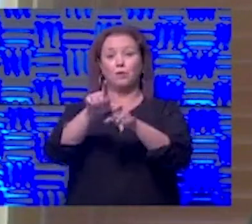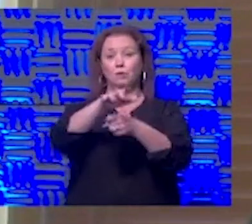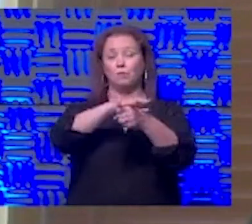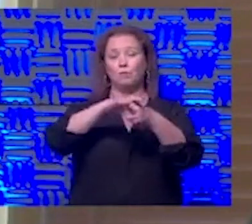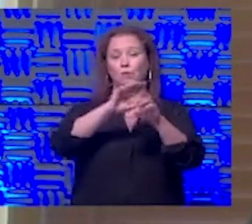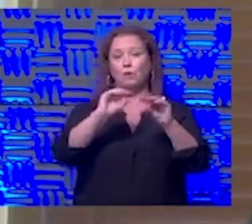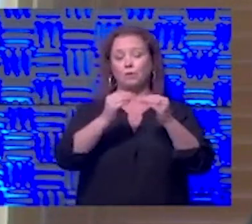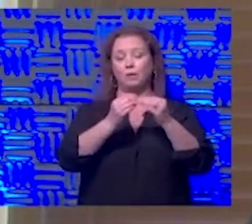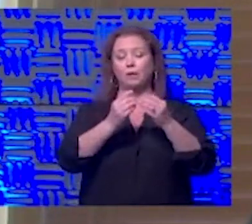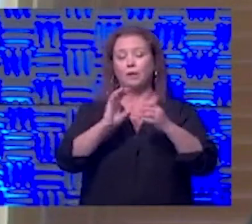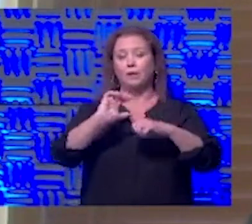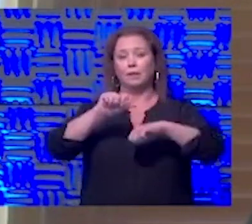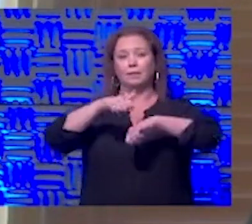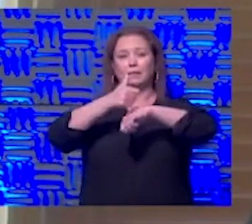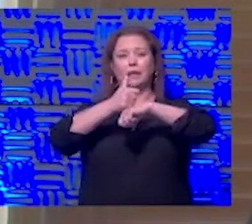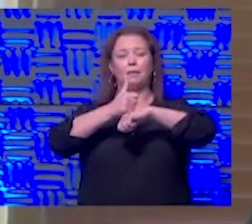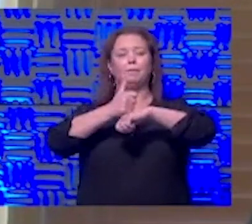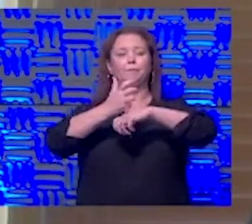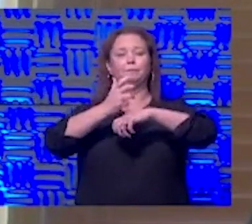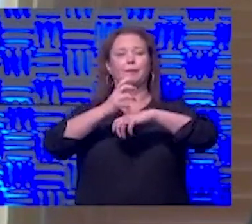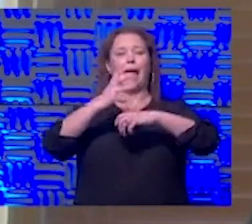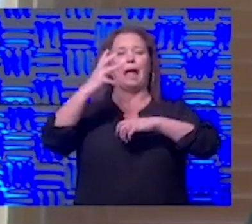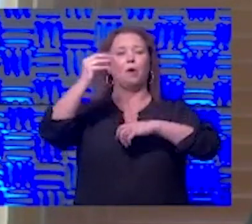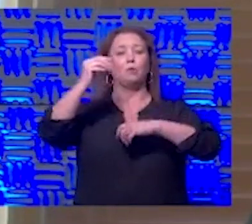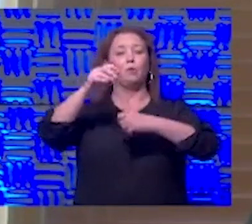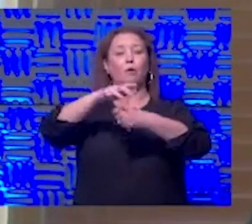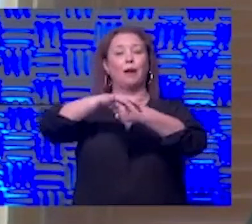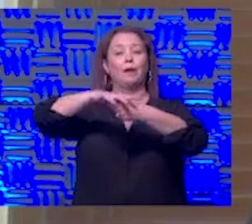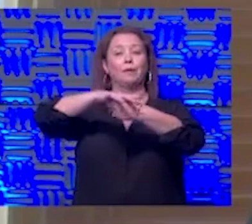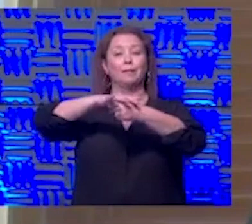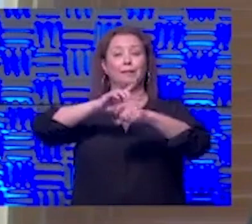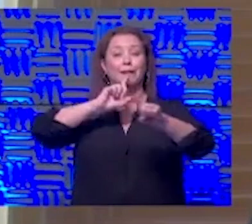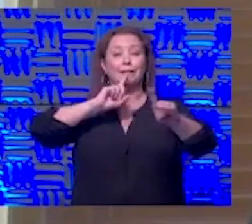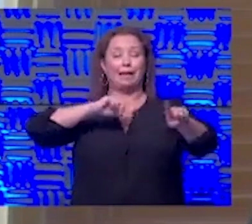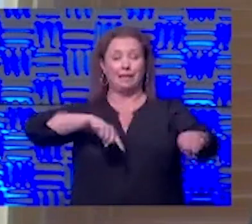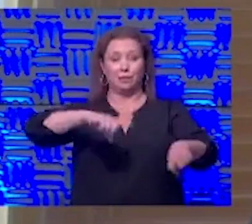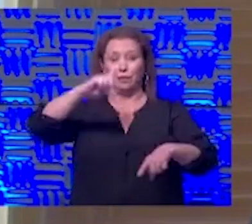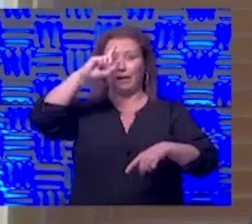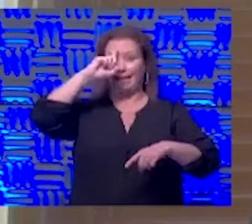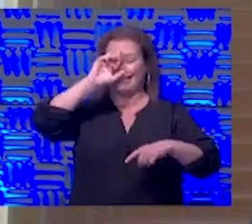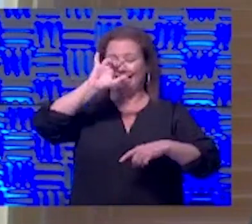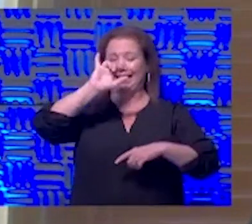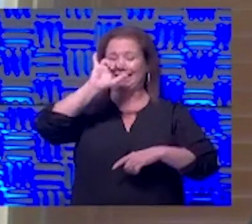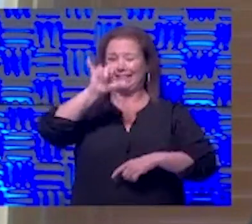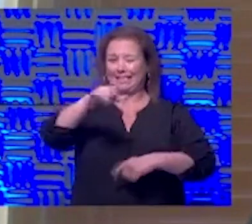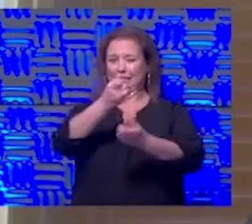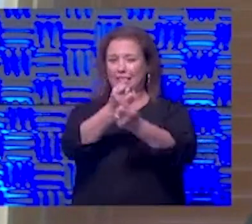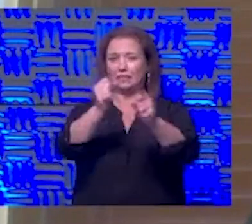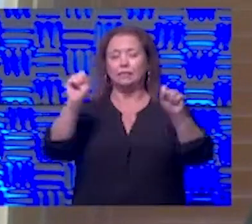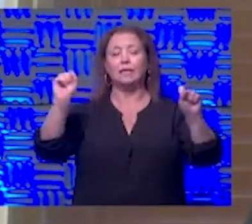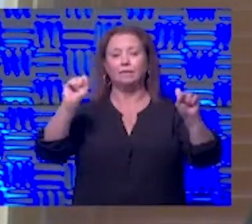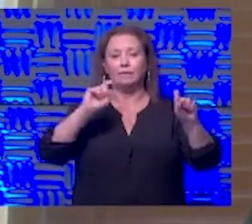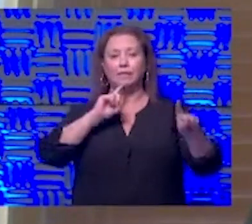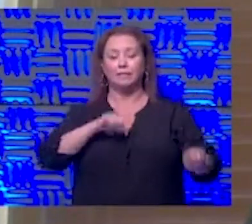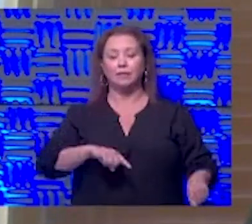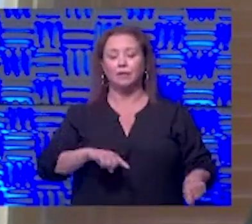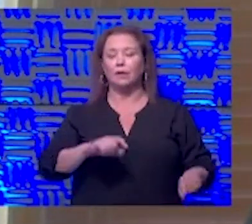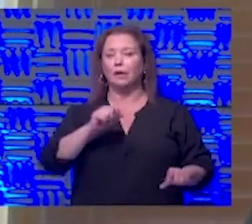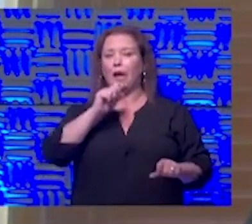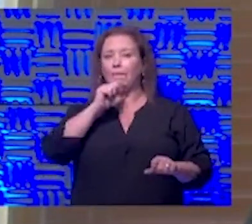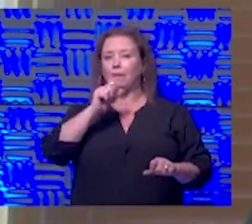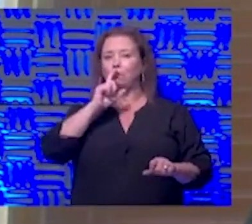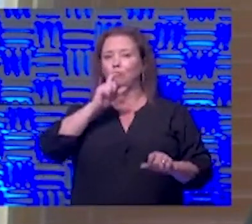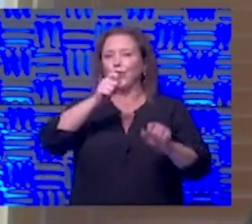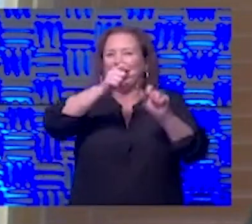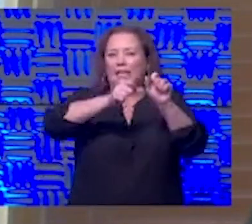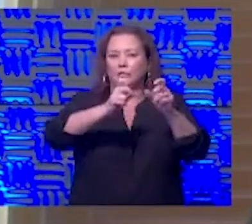involve creating outdoor spaces. So the answer is yes, I think that's the safest way. I'm not sure that each county or